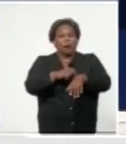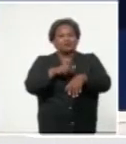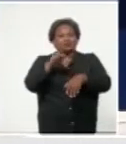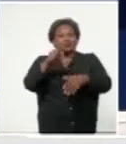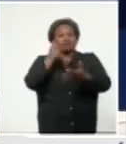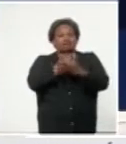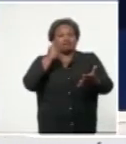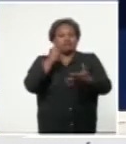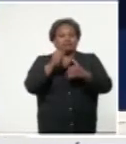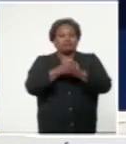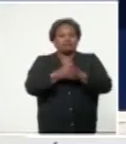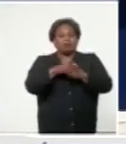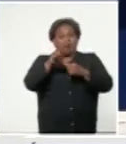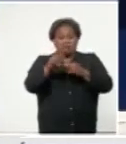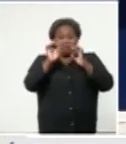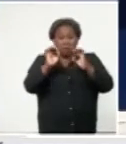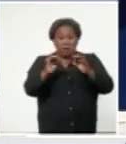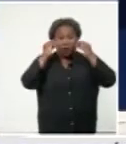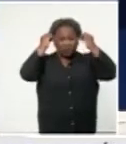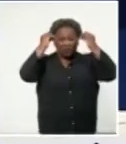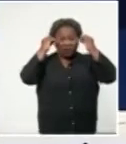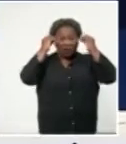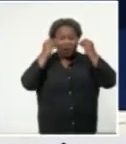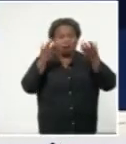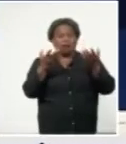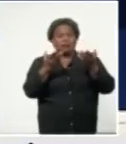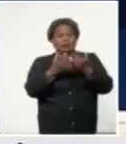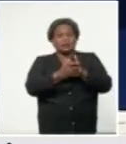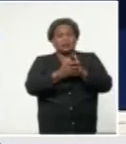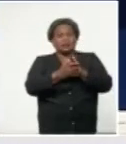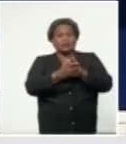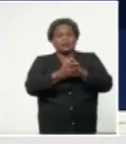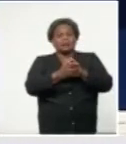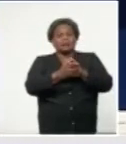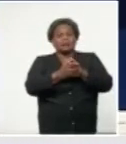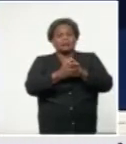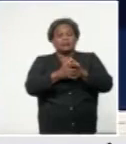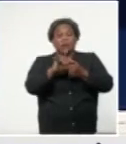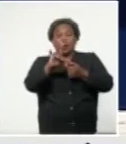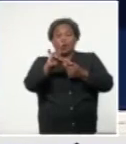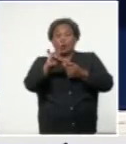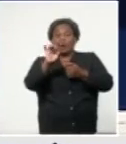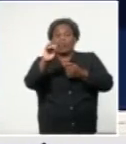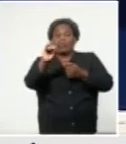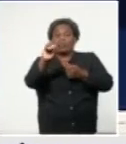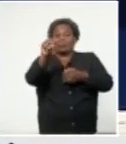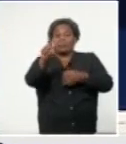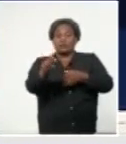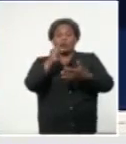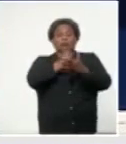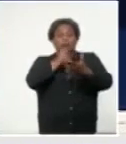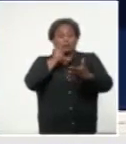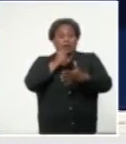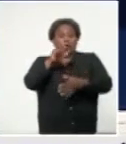look at the 90 cases that have been diagnosed in the last 15 days,